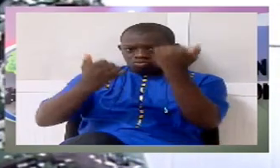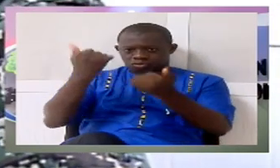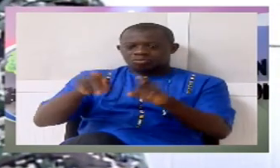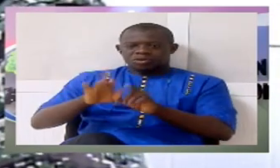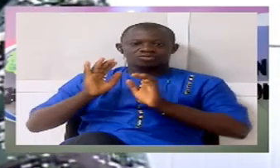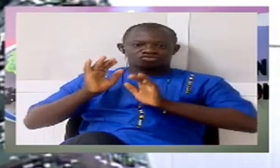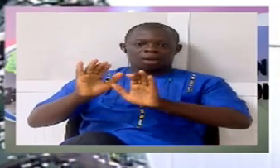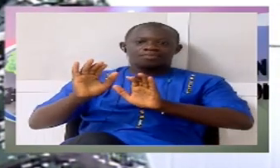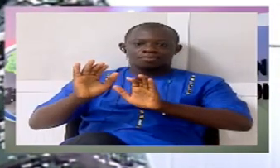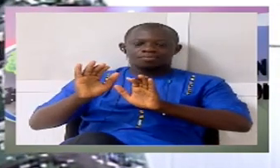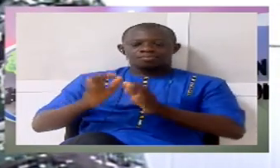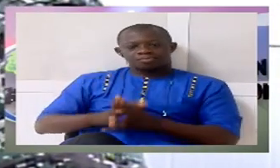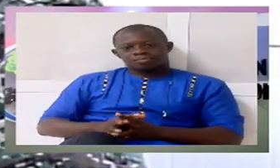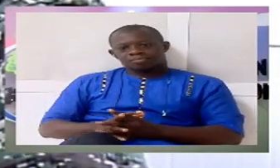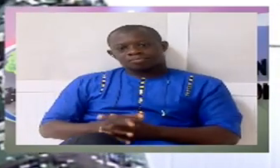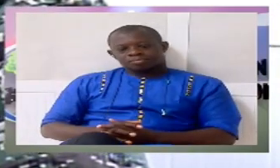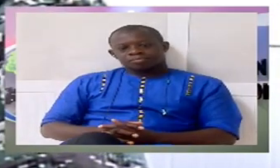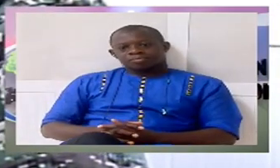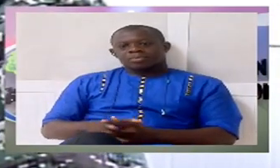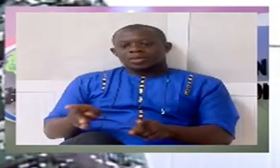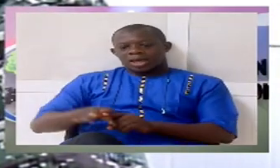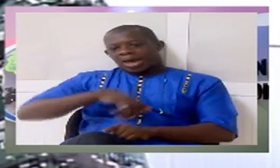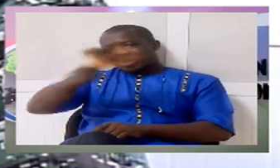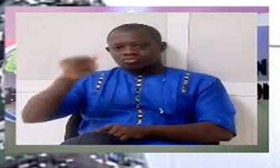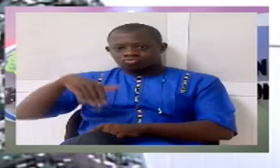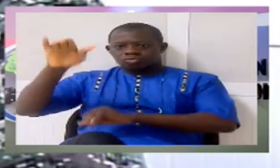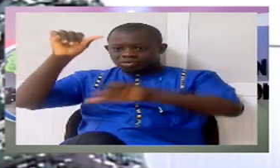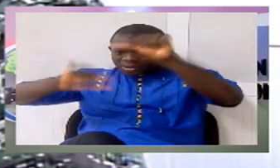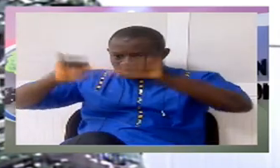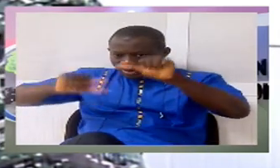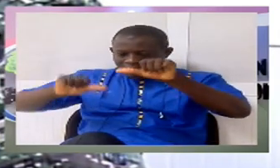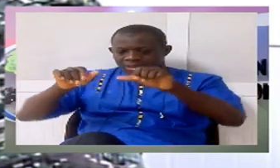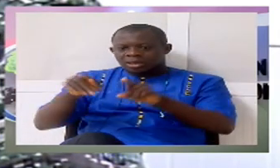the vehicle that is always at the back is the one that stops and checks it.